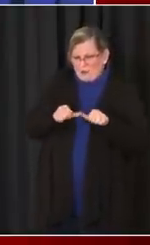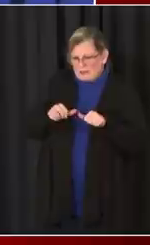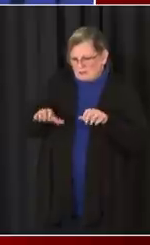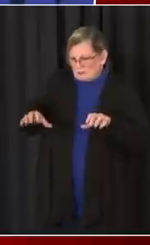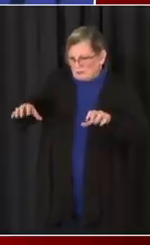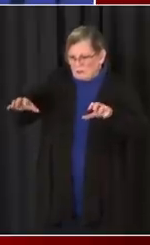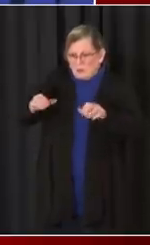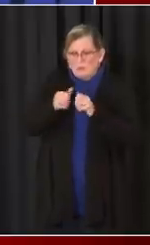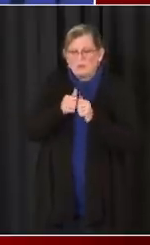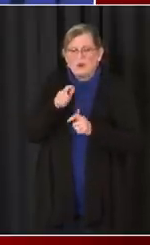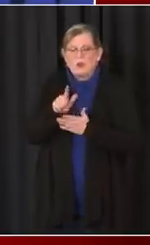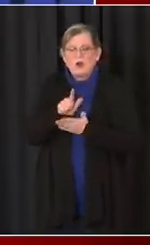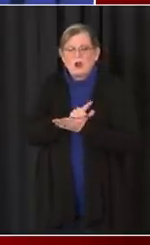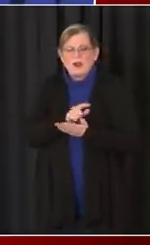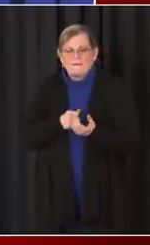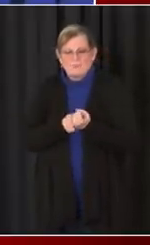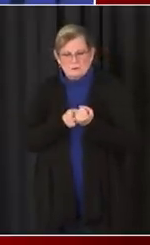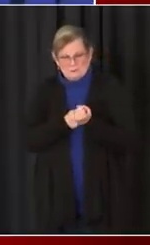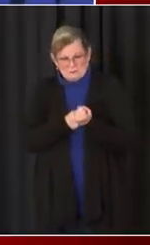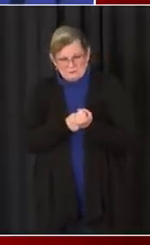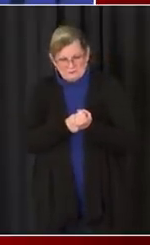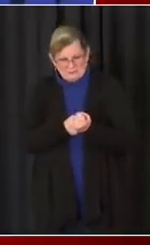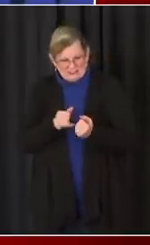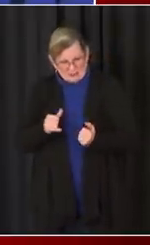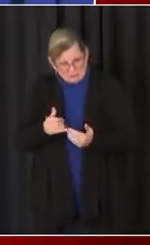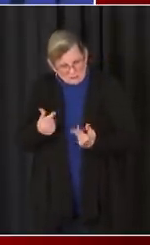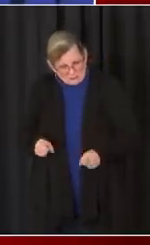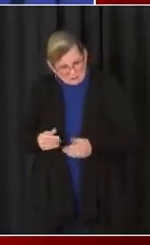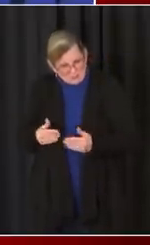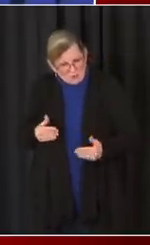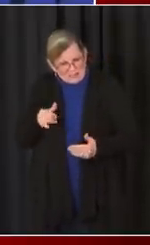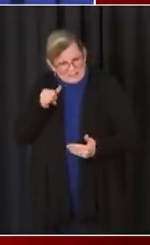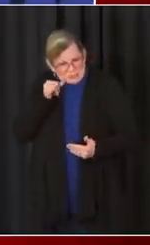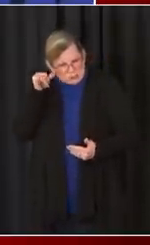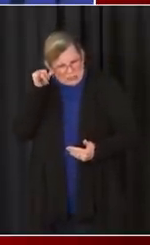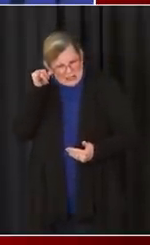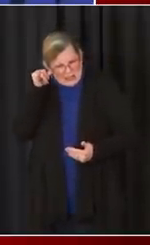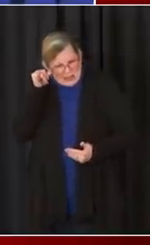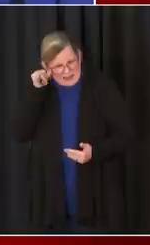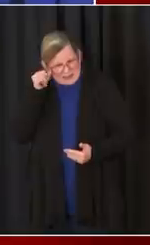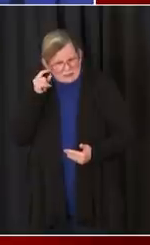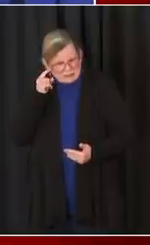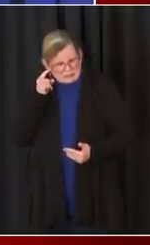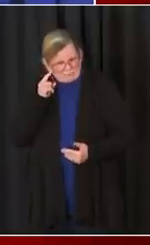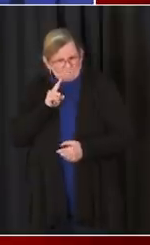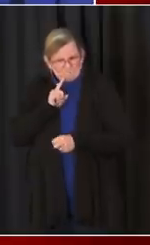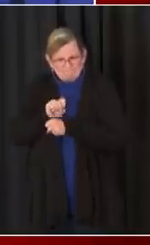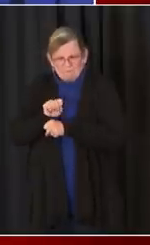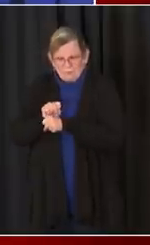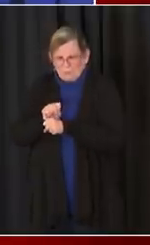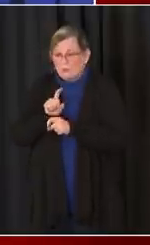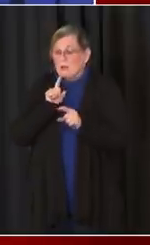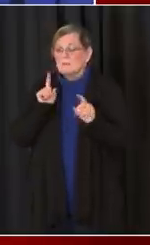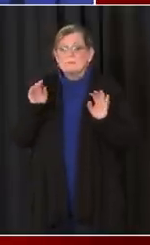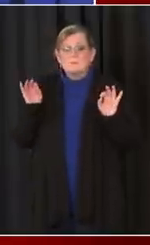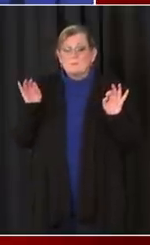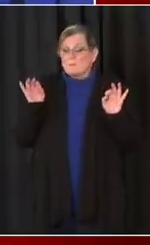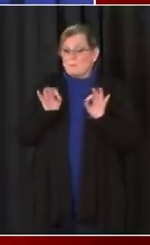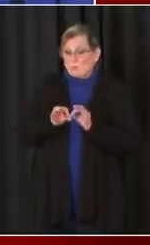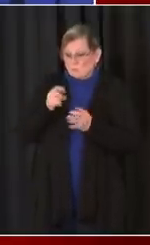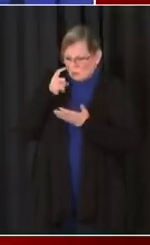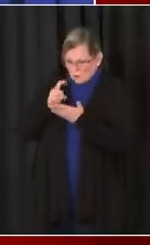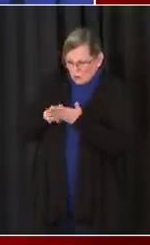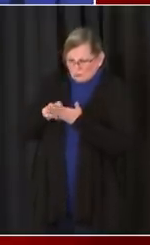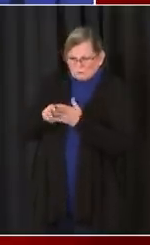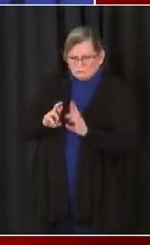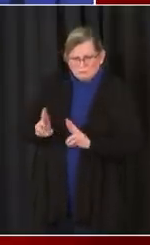agencies before yesterday. So I think that's a really important note to